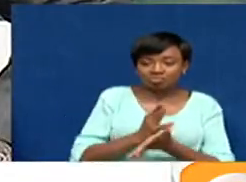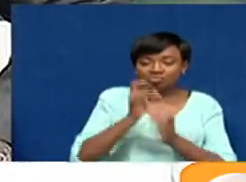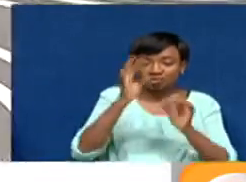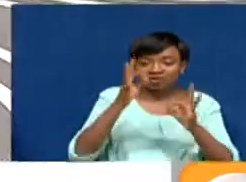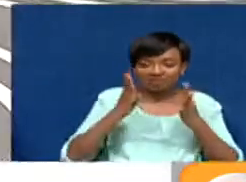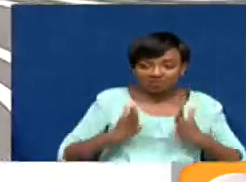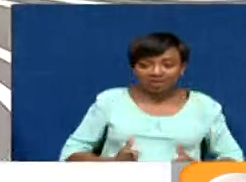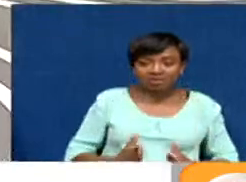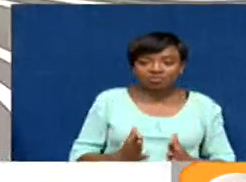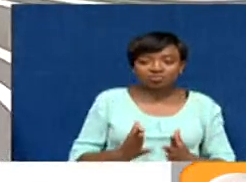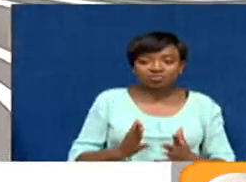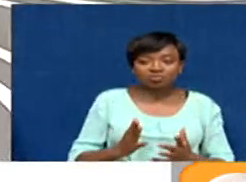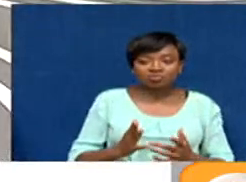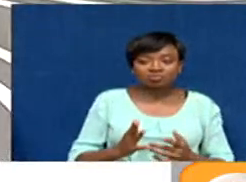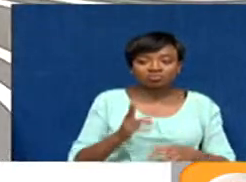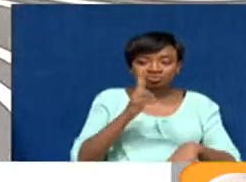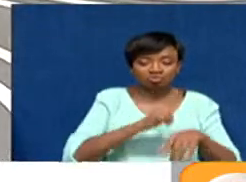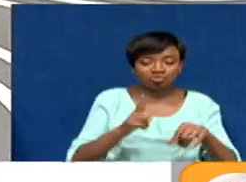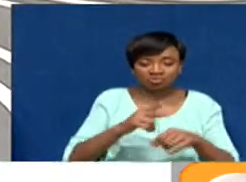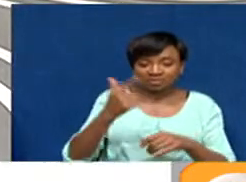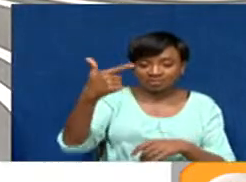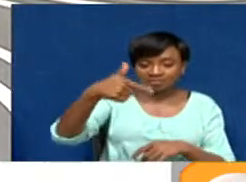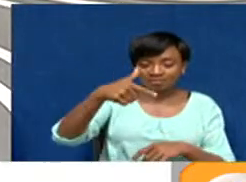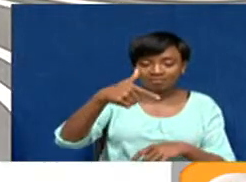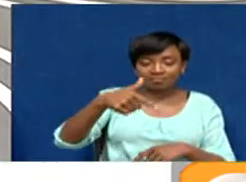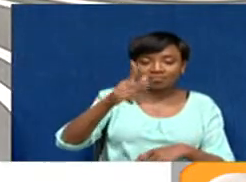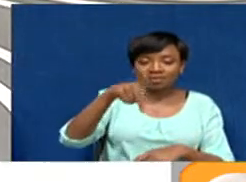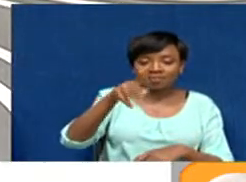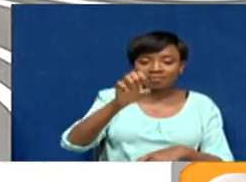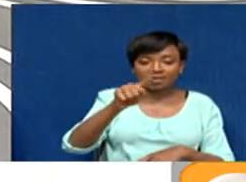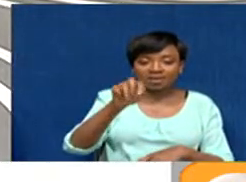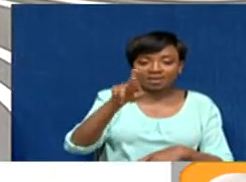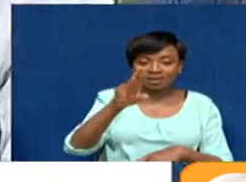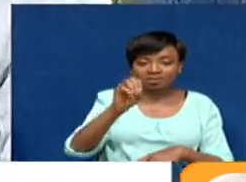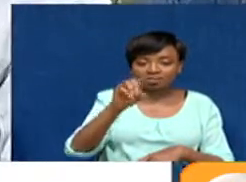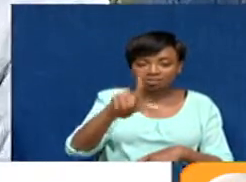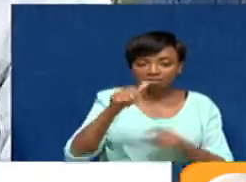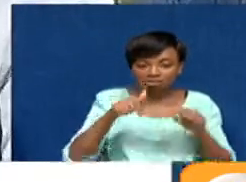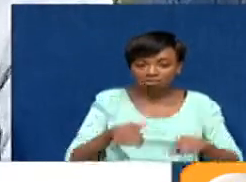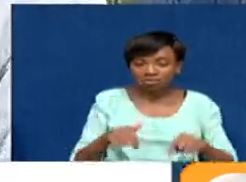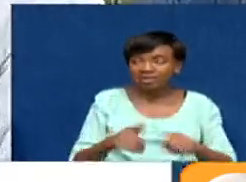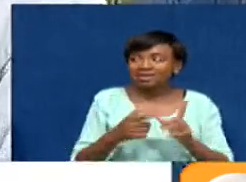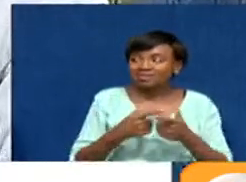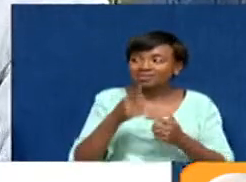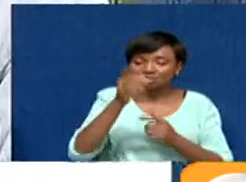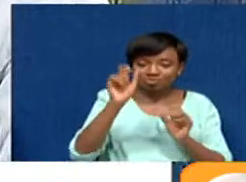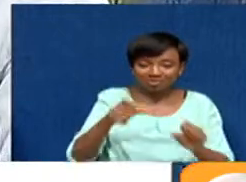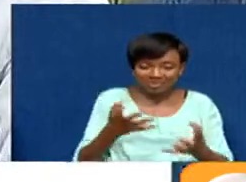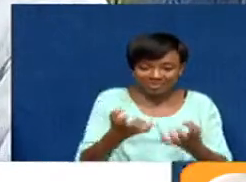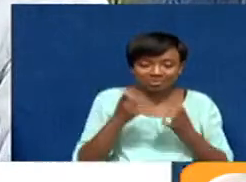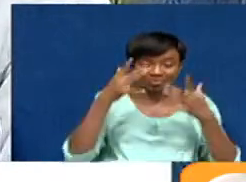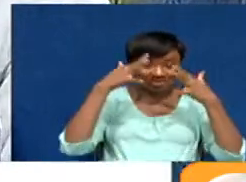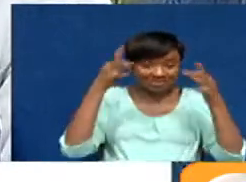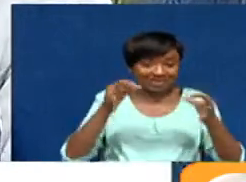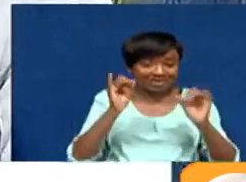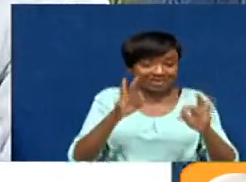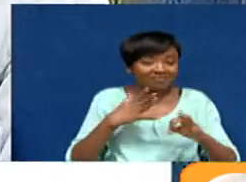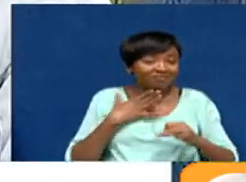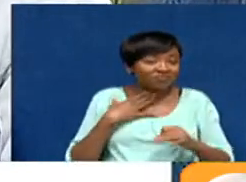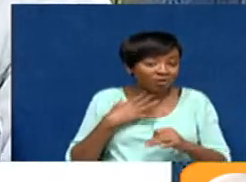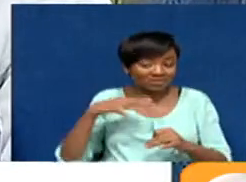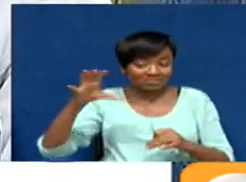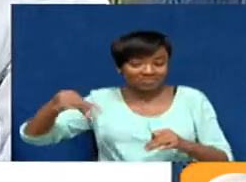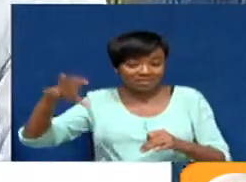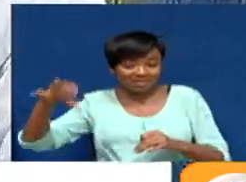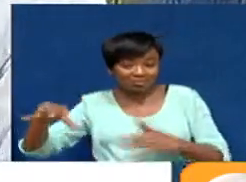consuming super today, right, you need to make a decision about whether you really want to drive your car today or take